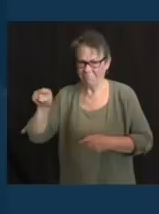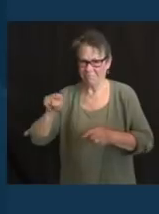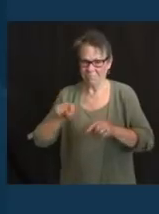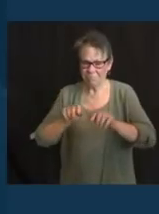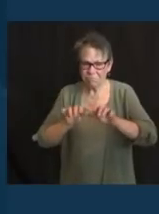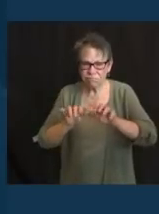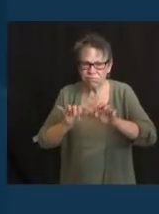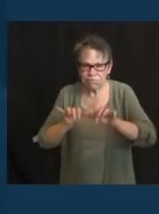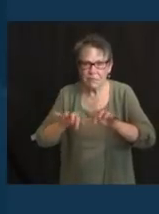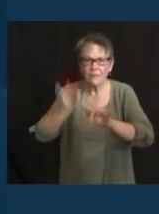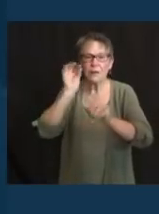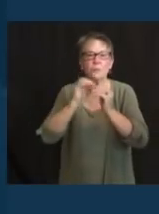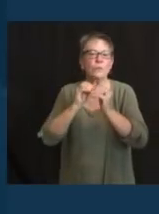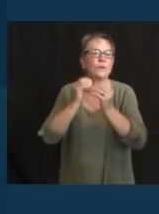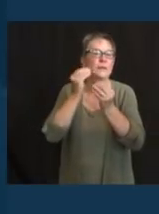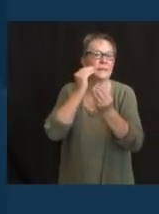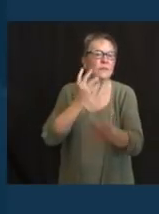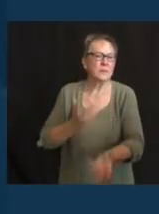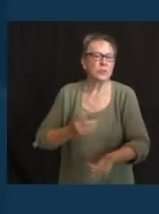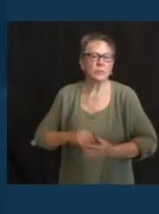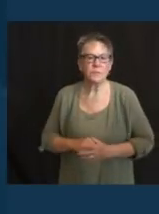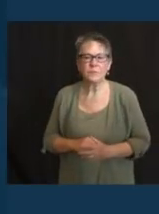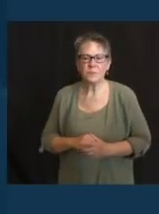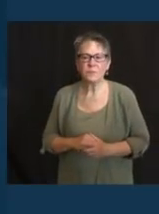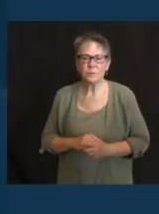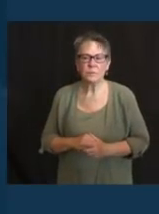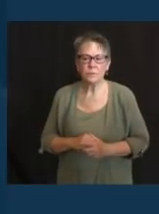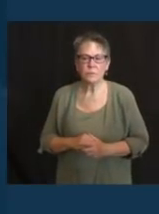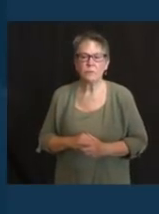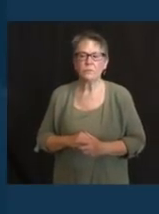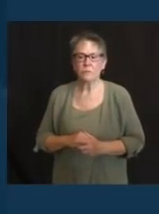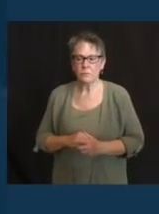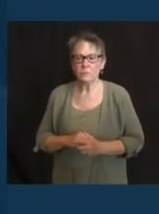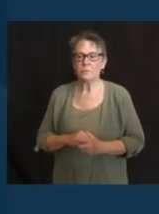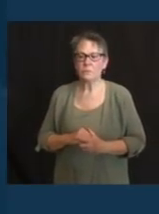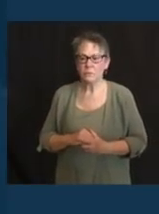handled properly so it doesn't lead to a second outbreak.